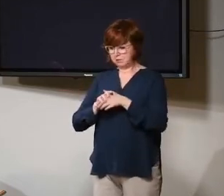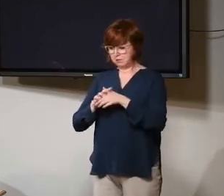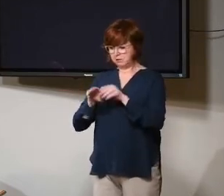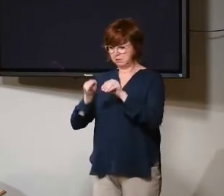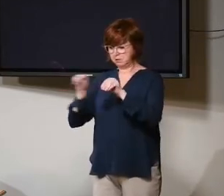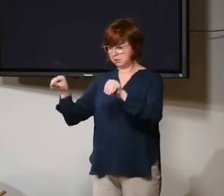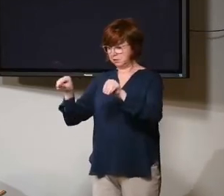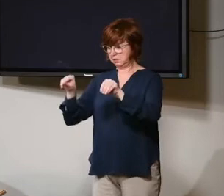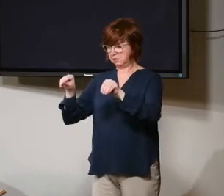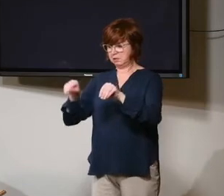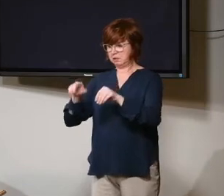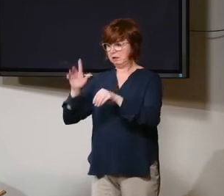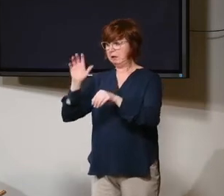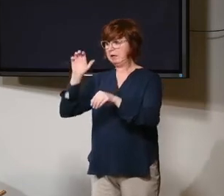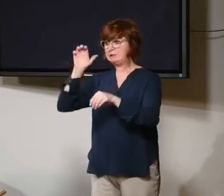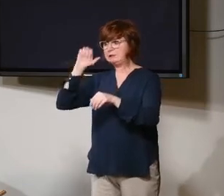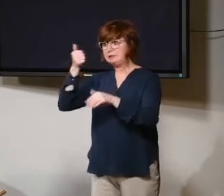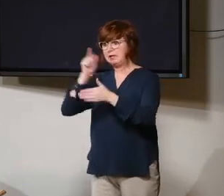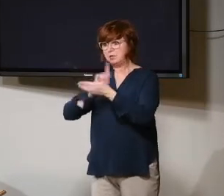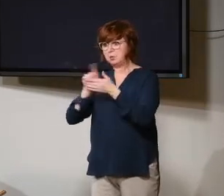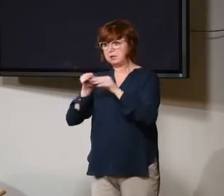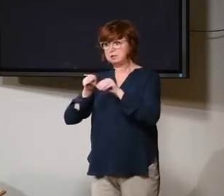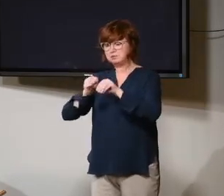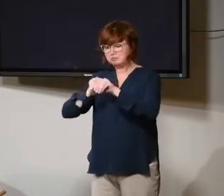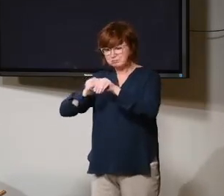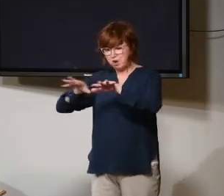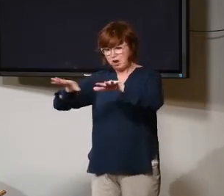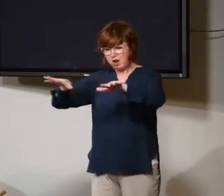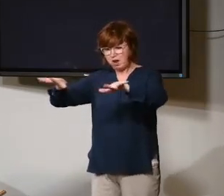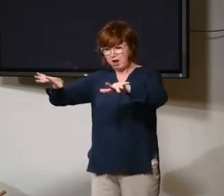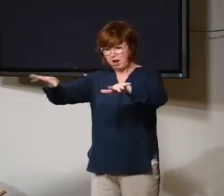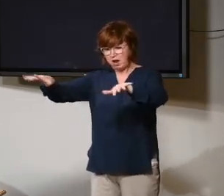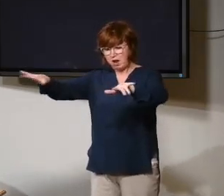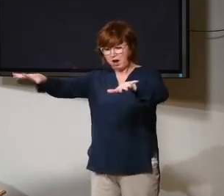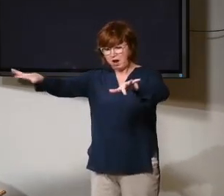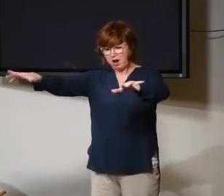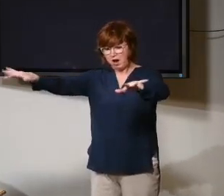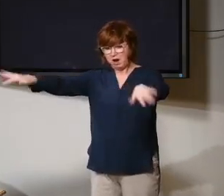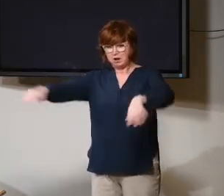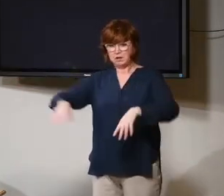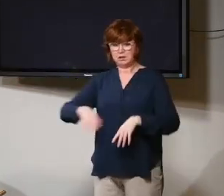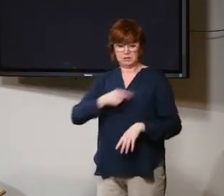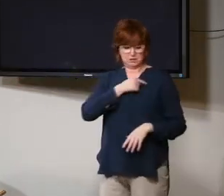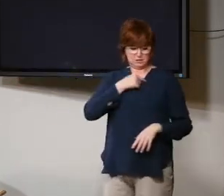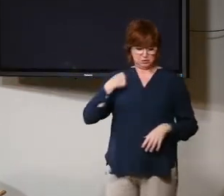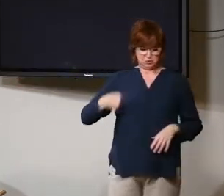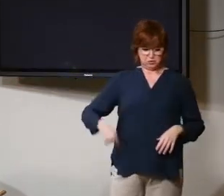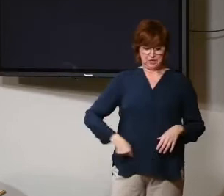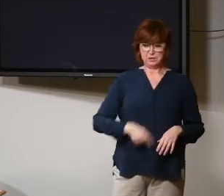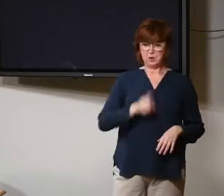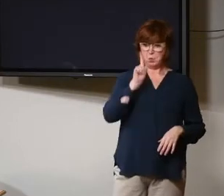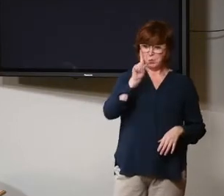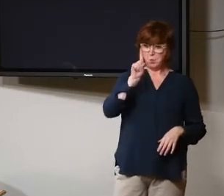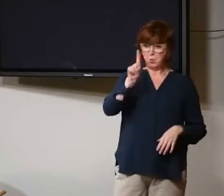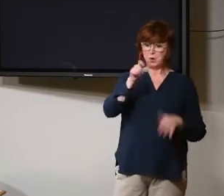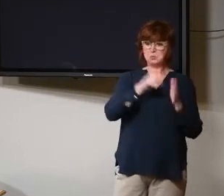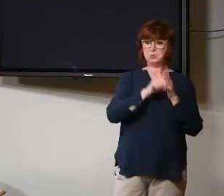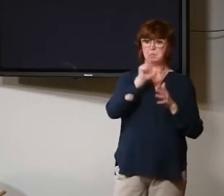spread for 10 weeks before they really even identified what it was. China's a population of over 1.3 billion people.